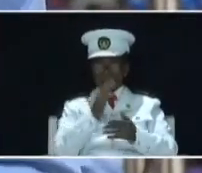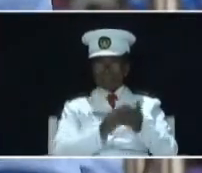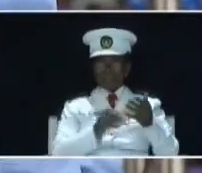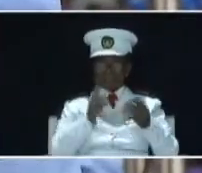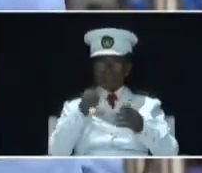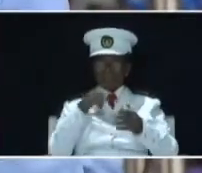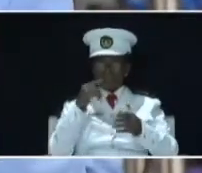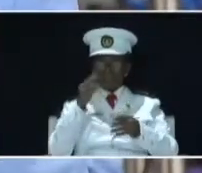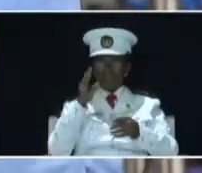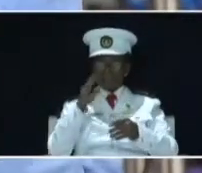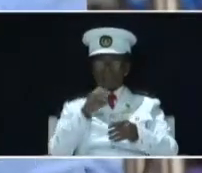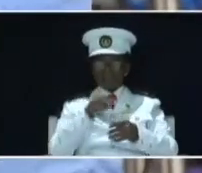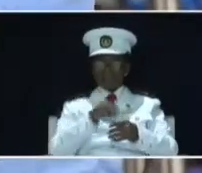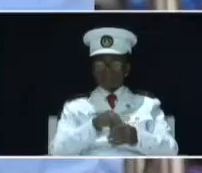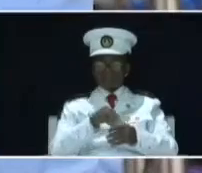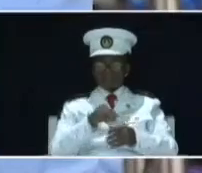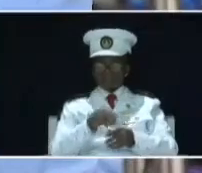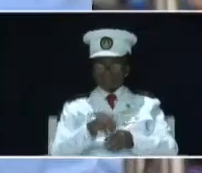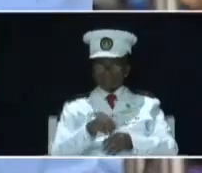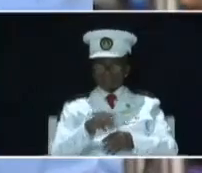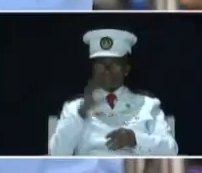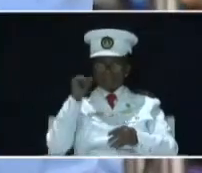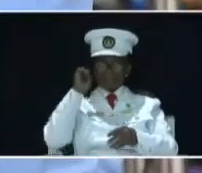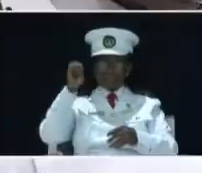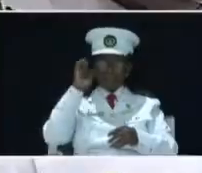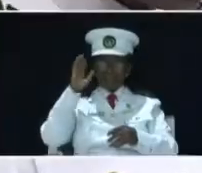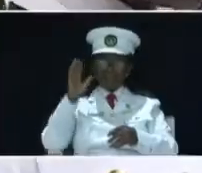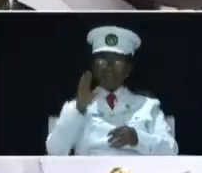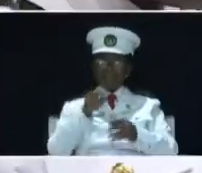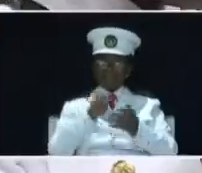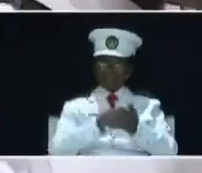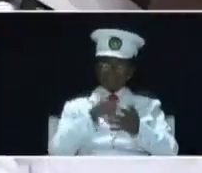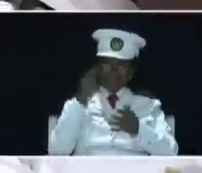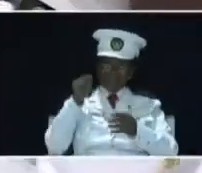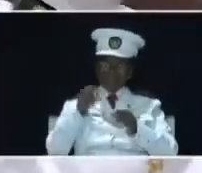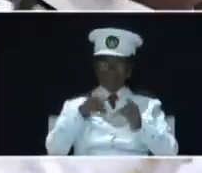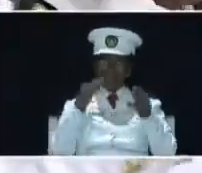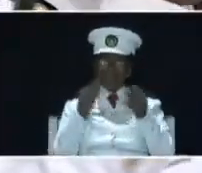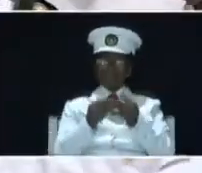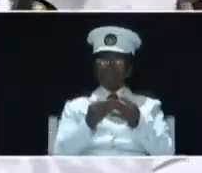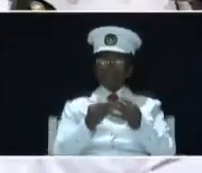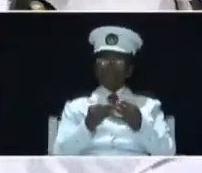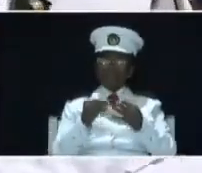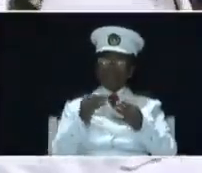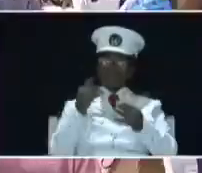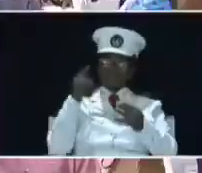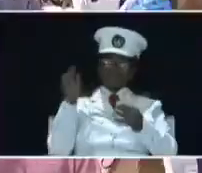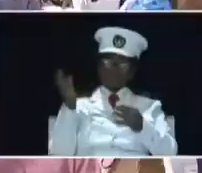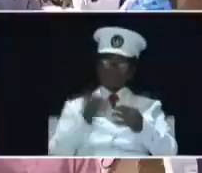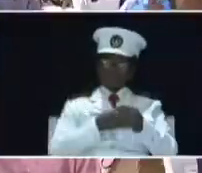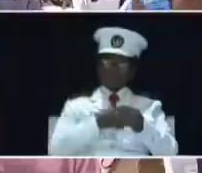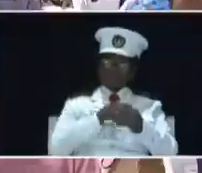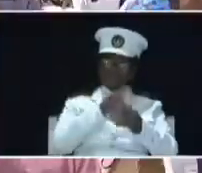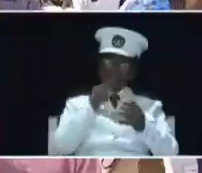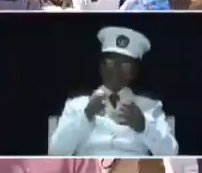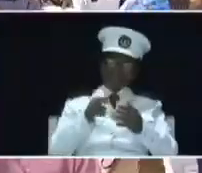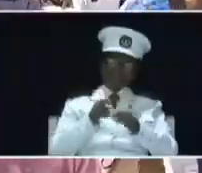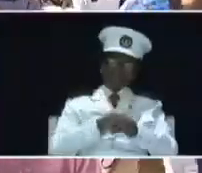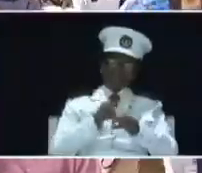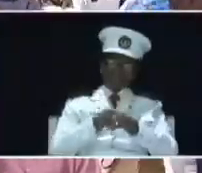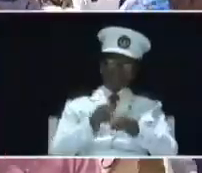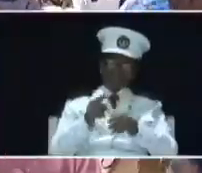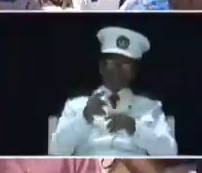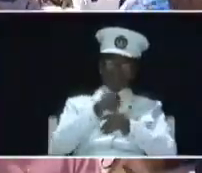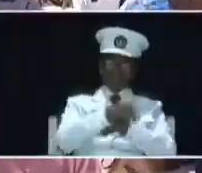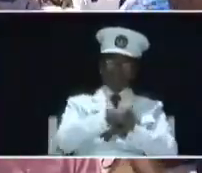Who will stand in the gap for the family today? For your family? Who will stand in the gap for our nation today? Let me